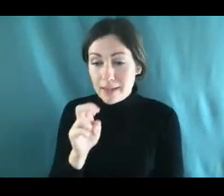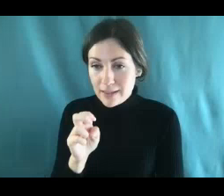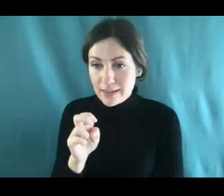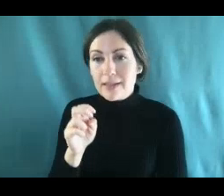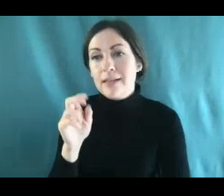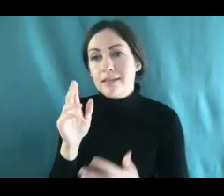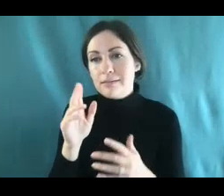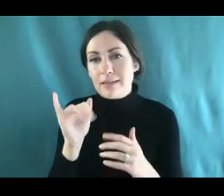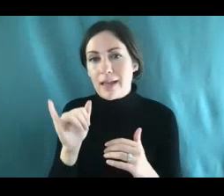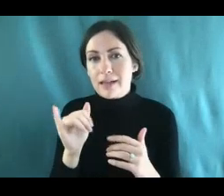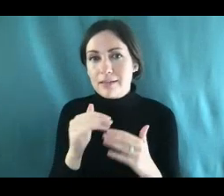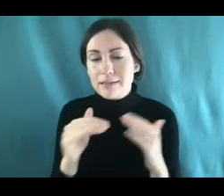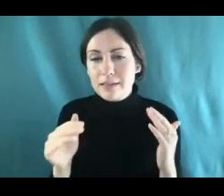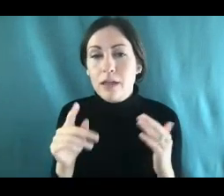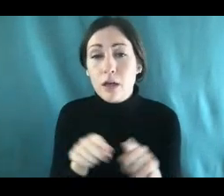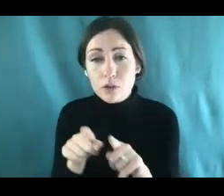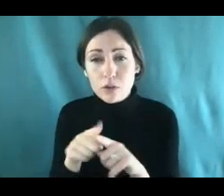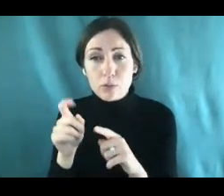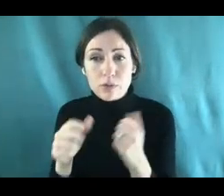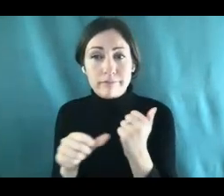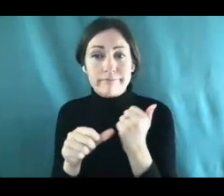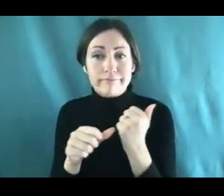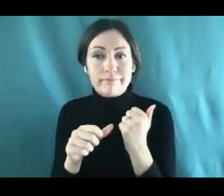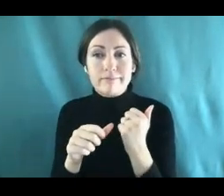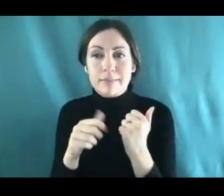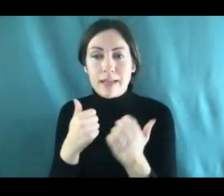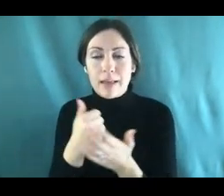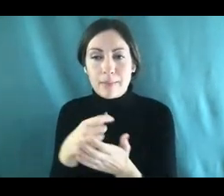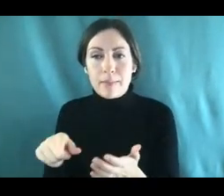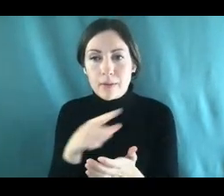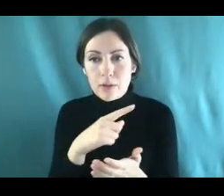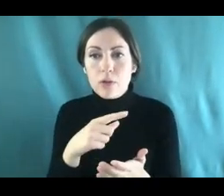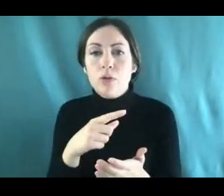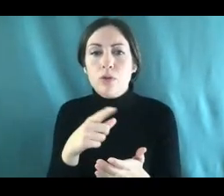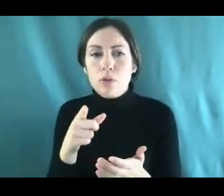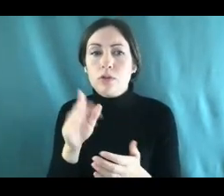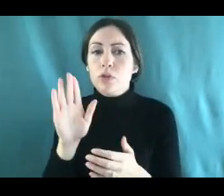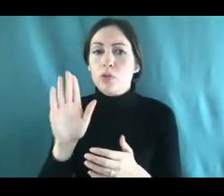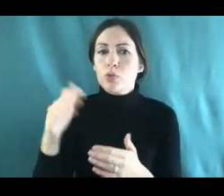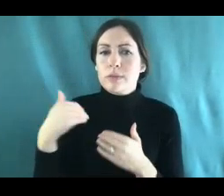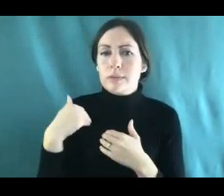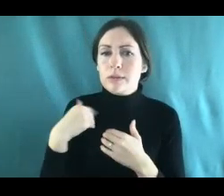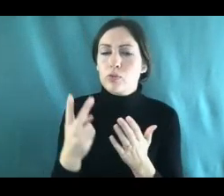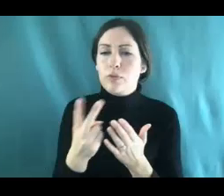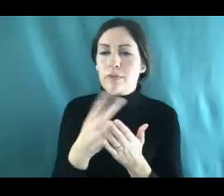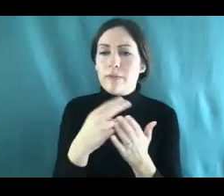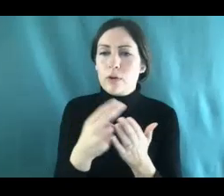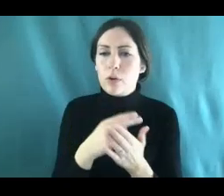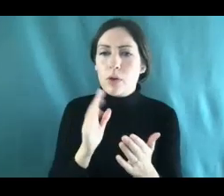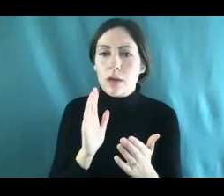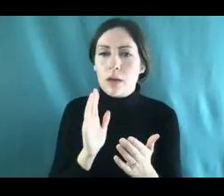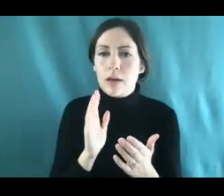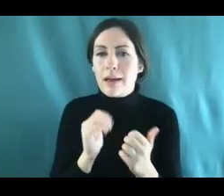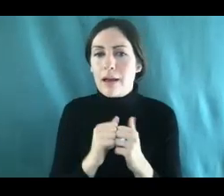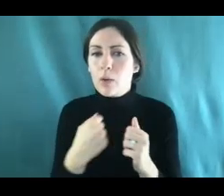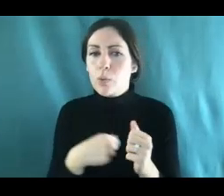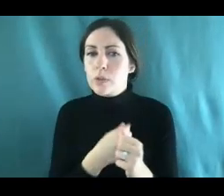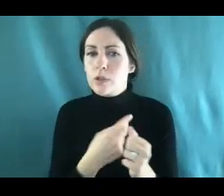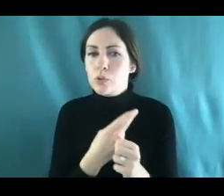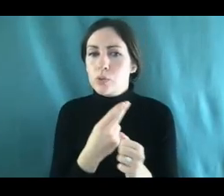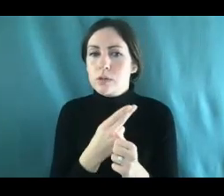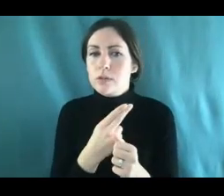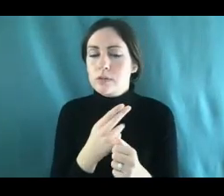an aid to our advisors so that in your statutory duty to review our use of appropriated dollars, you're able to